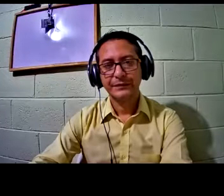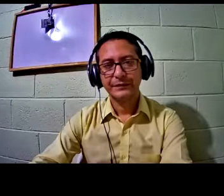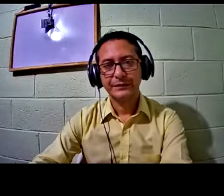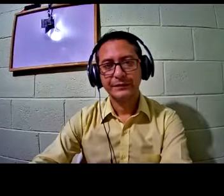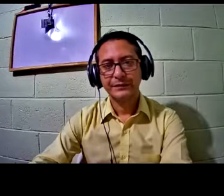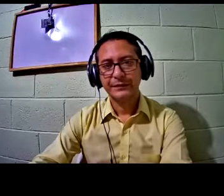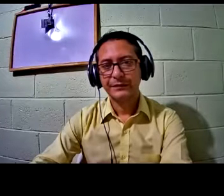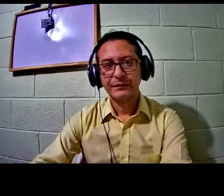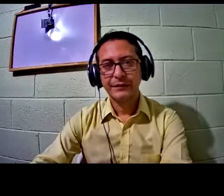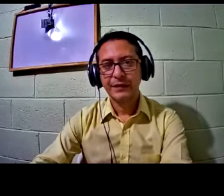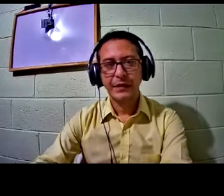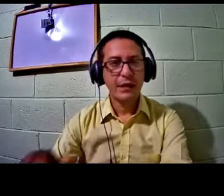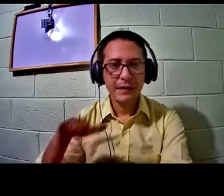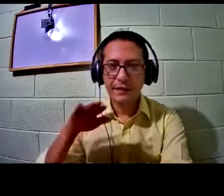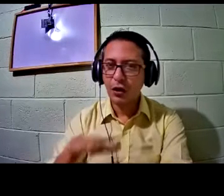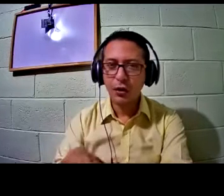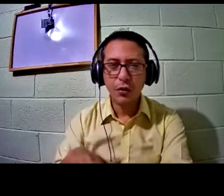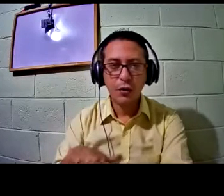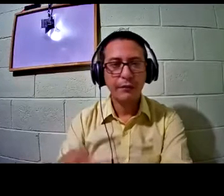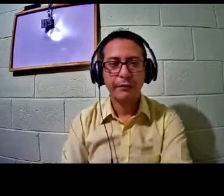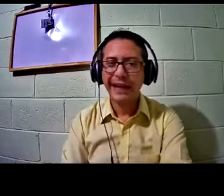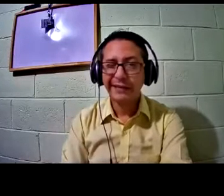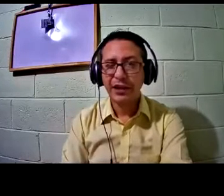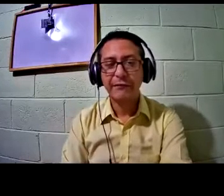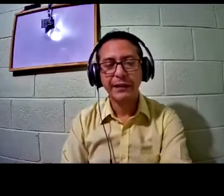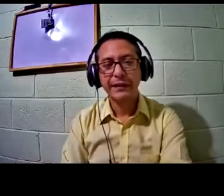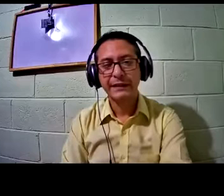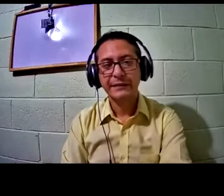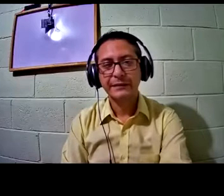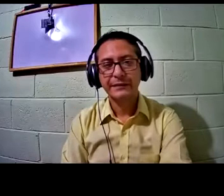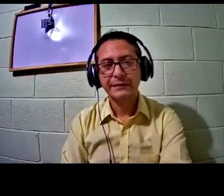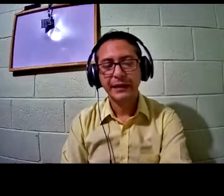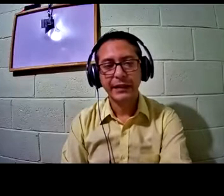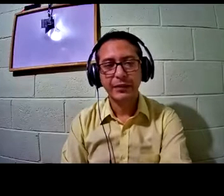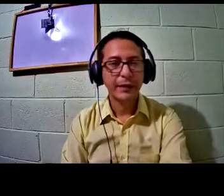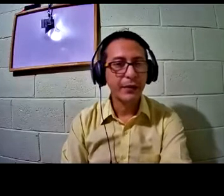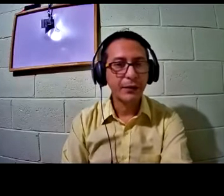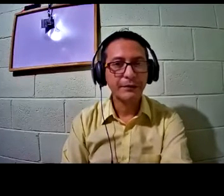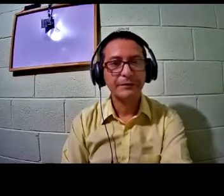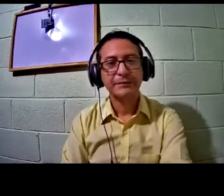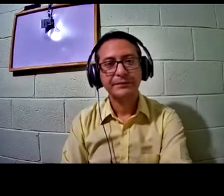Traffic, unlent. It was a slow, bad traffic. Lento.